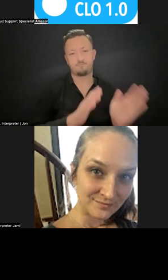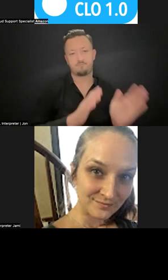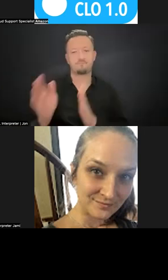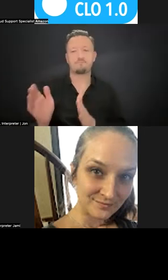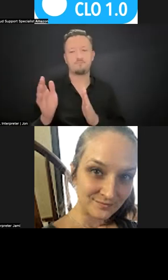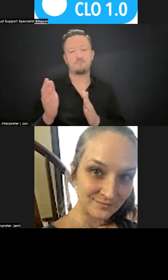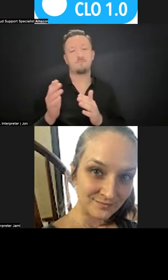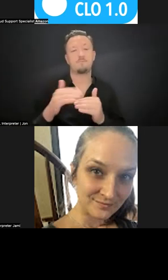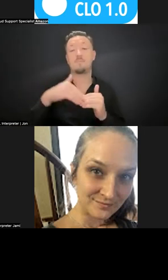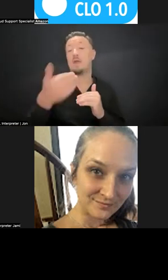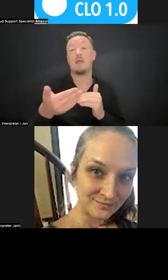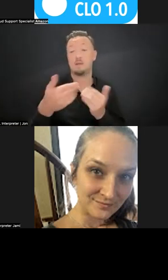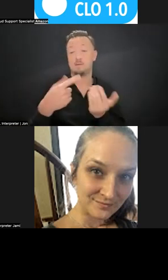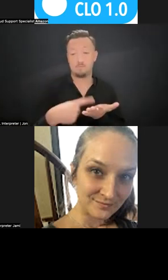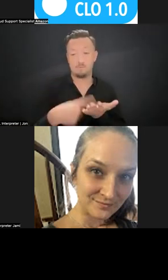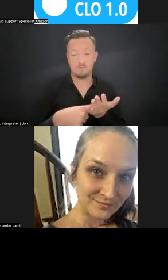Next thing that comes up